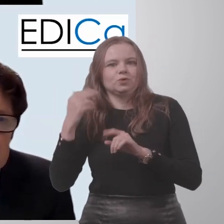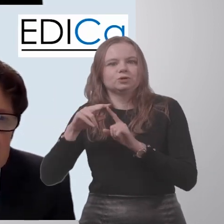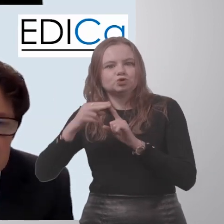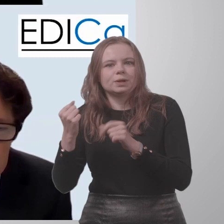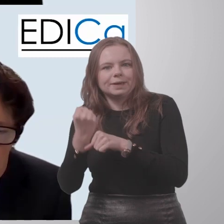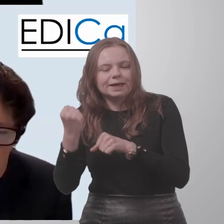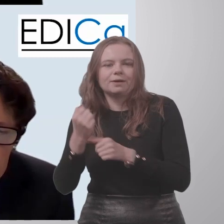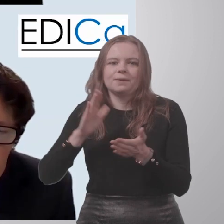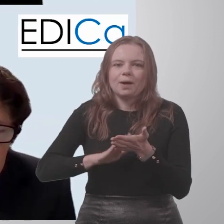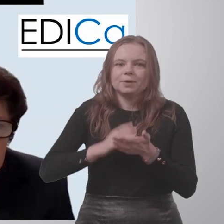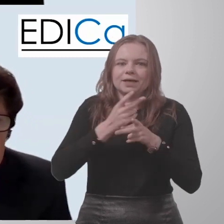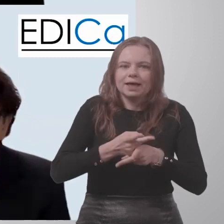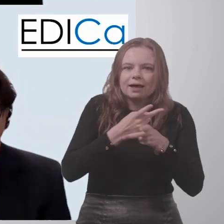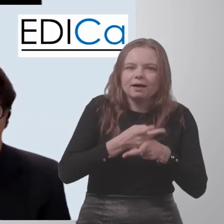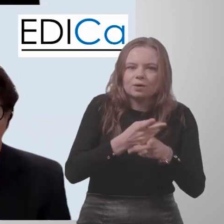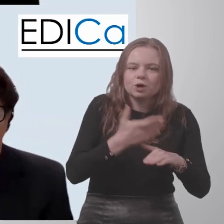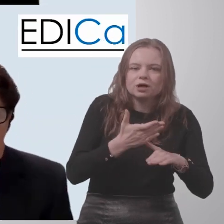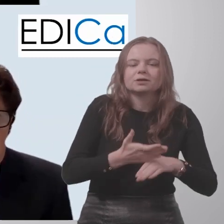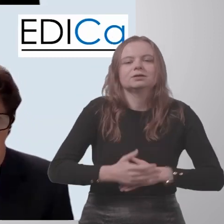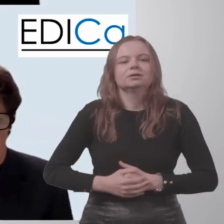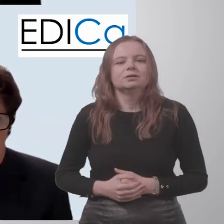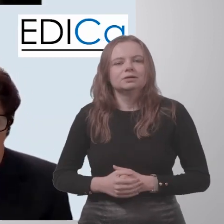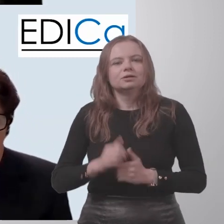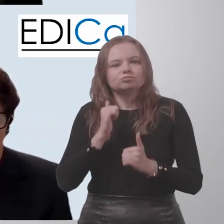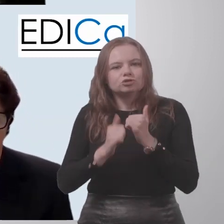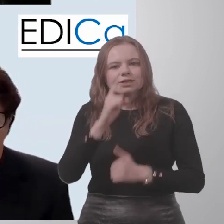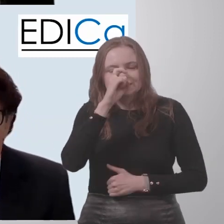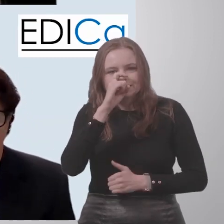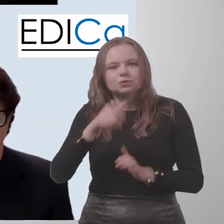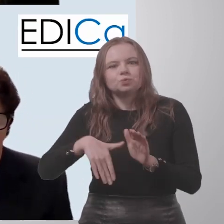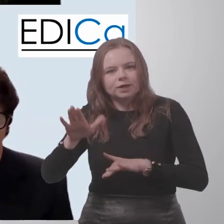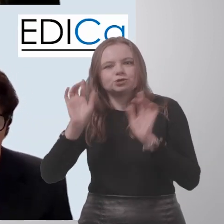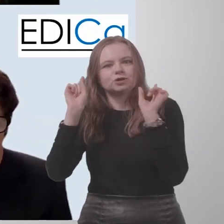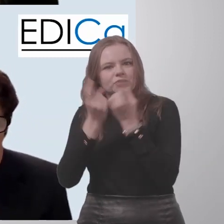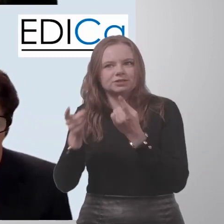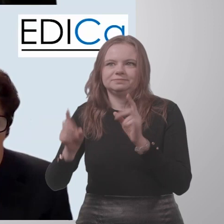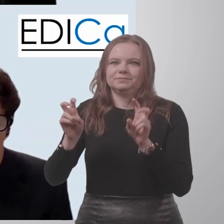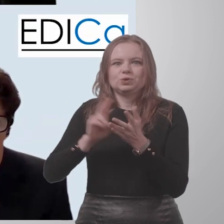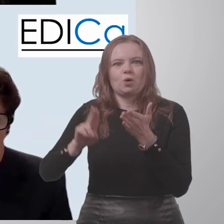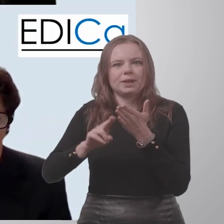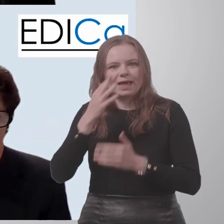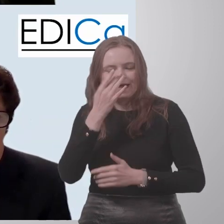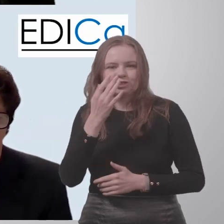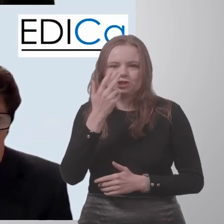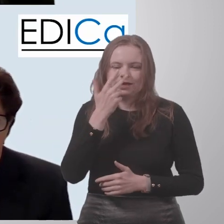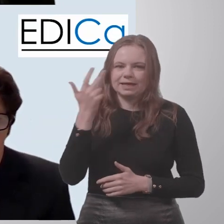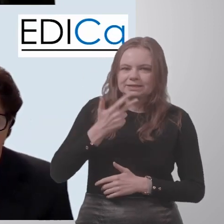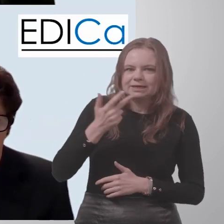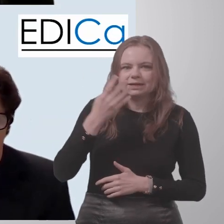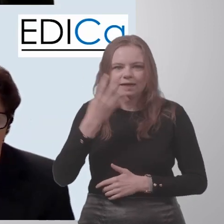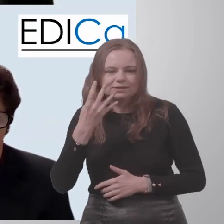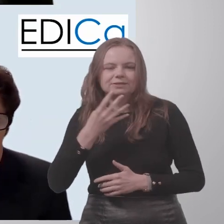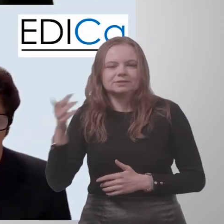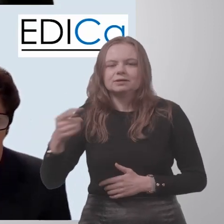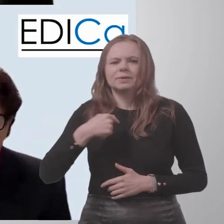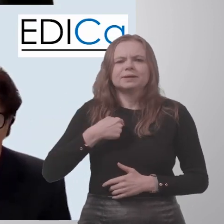care assistant. My brother and sister went to university at the traditional age, 18, 19 years of age, but I